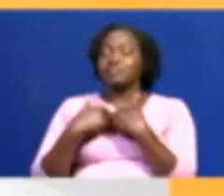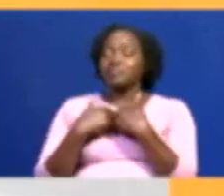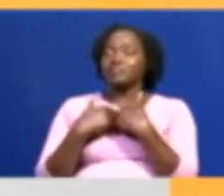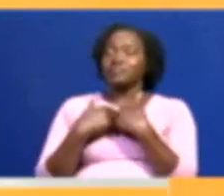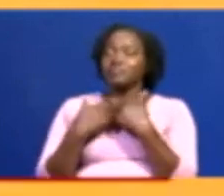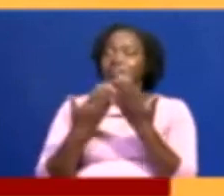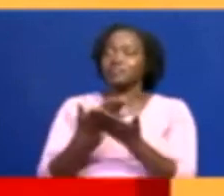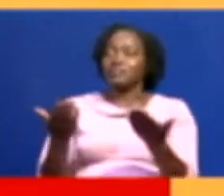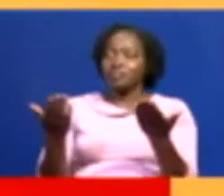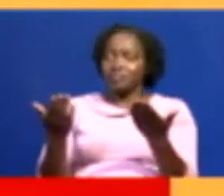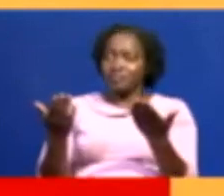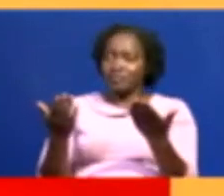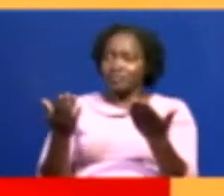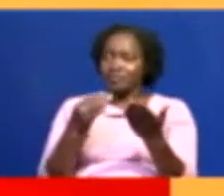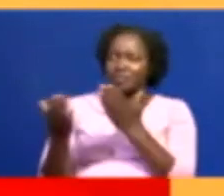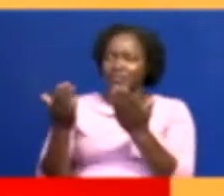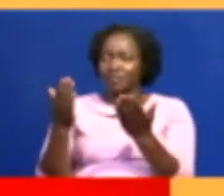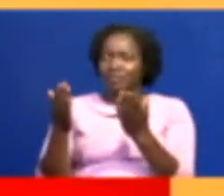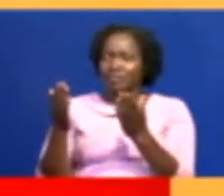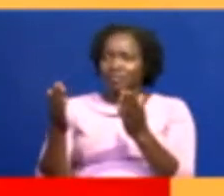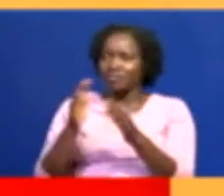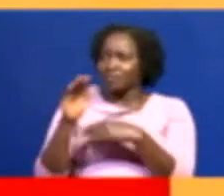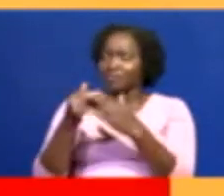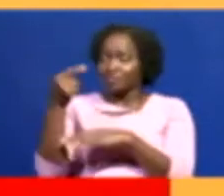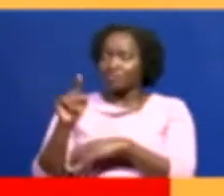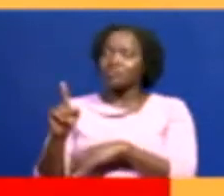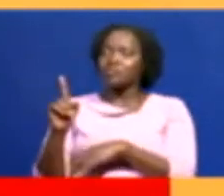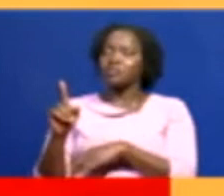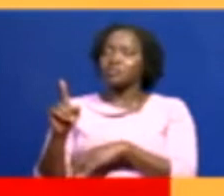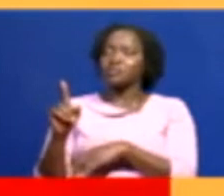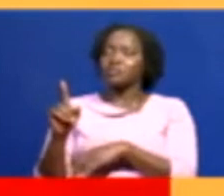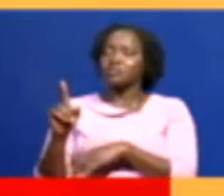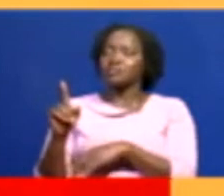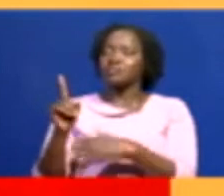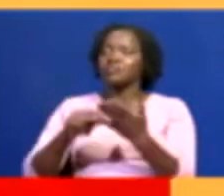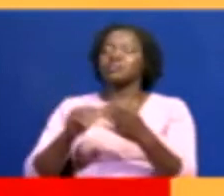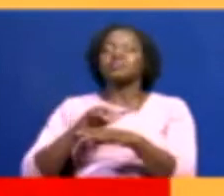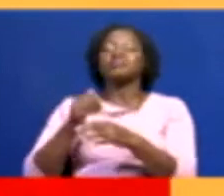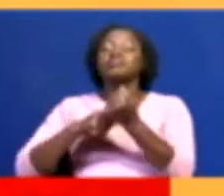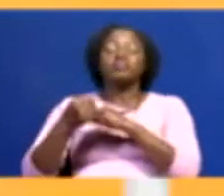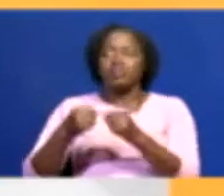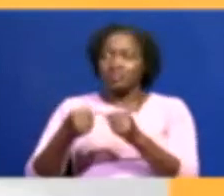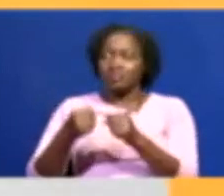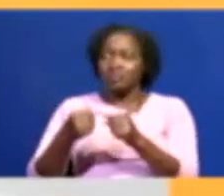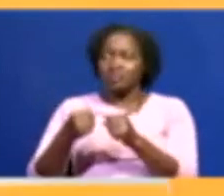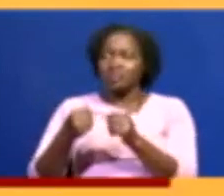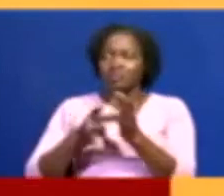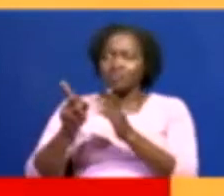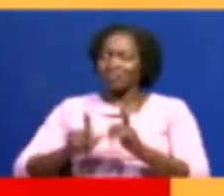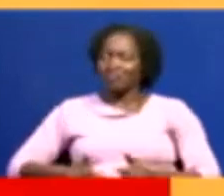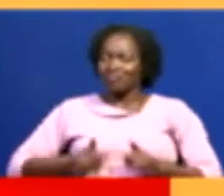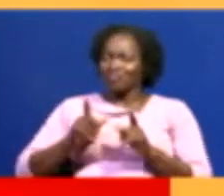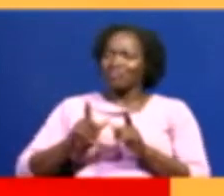And almost everyone is right with their with what they are calling for, actually, because the cost of living